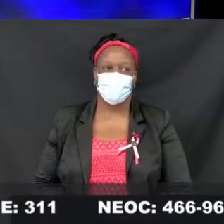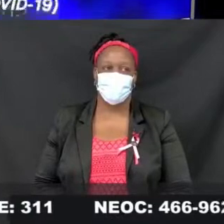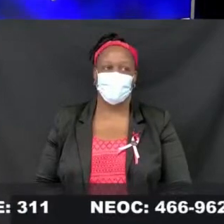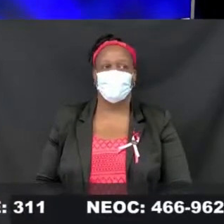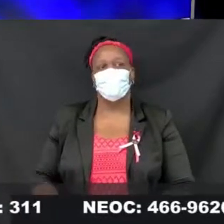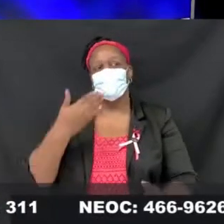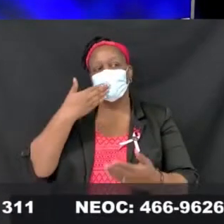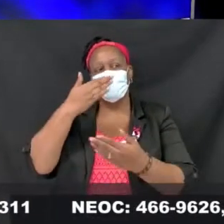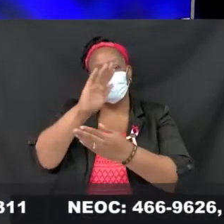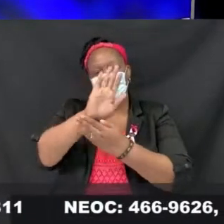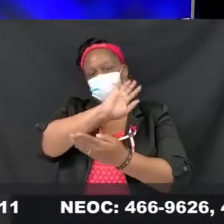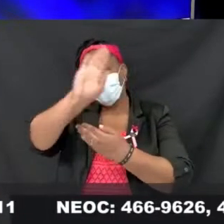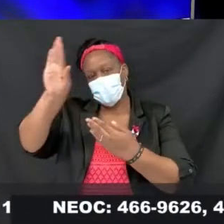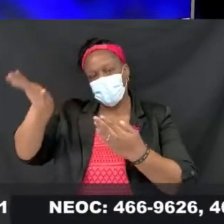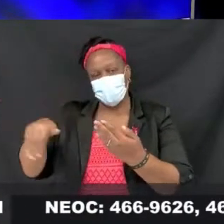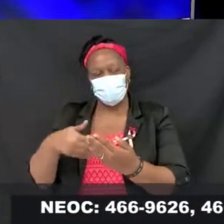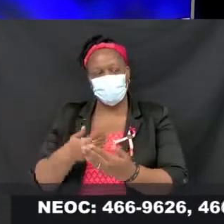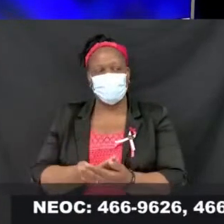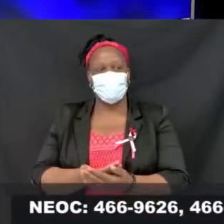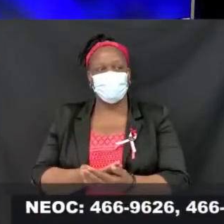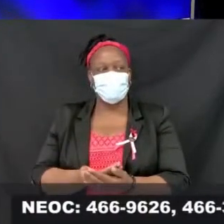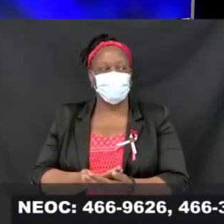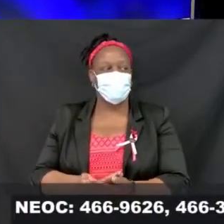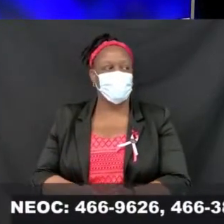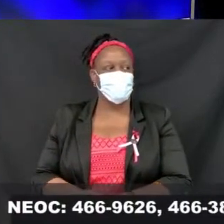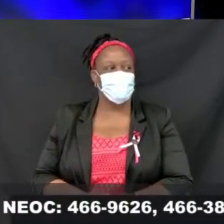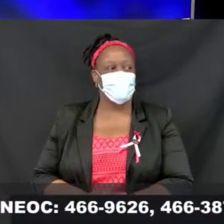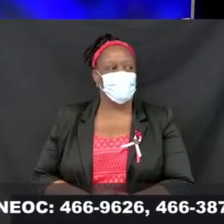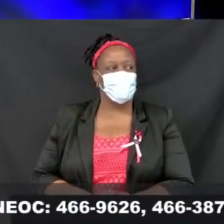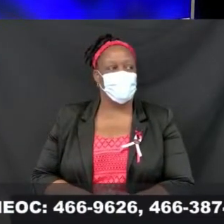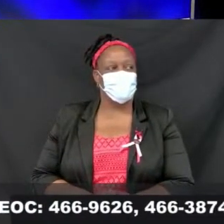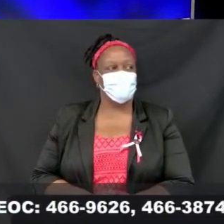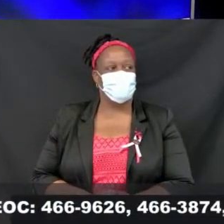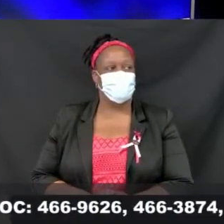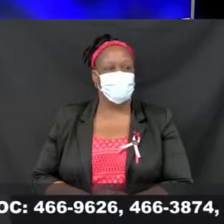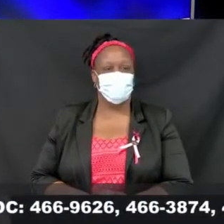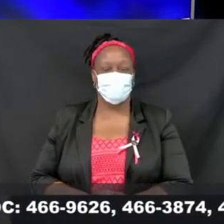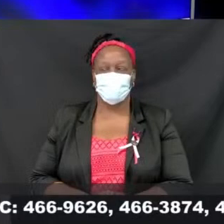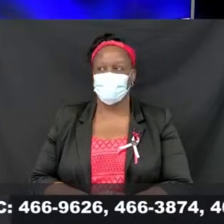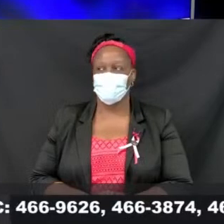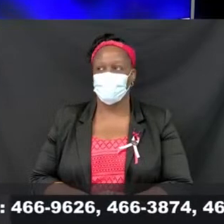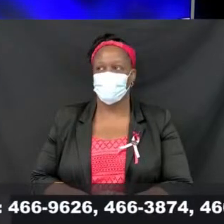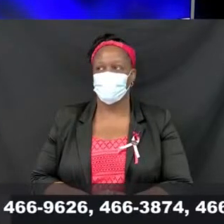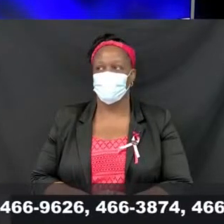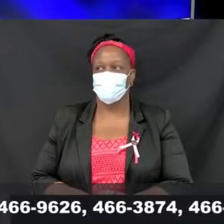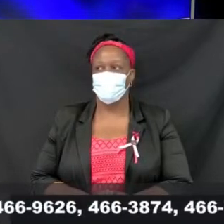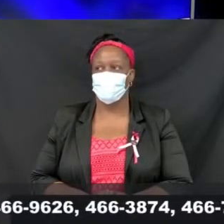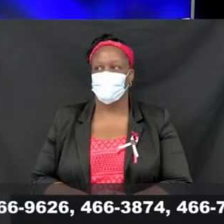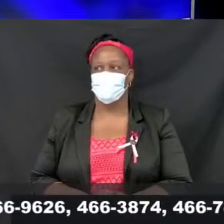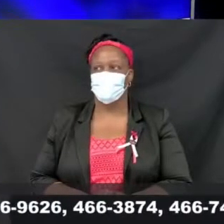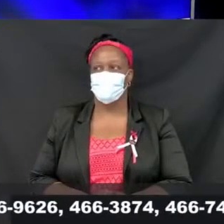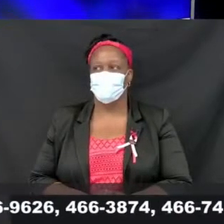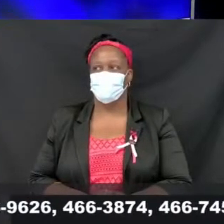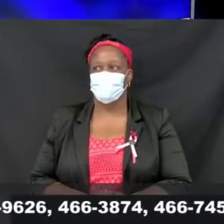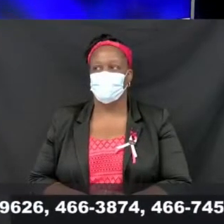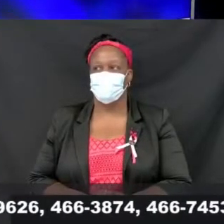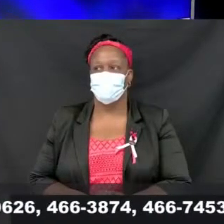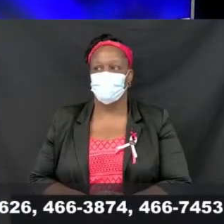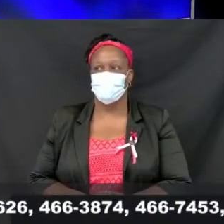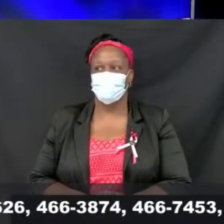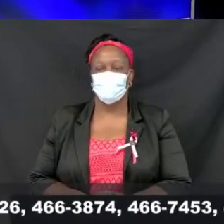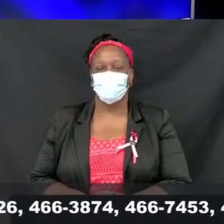Pleasant good afternoon, everyone, and thank you, Mr. Williams. And Dr. Wilkinson, I'm glad I took my 2 as opposed